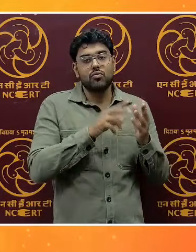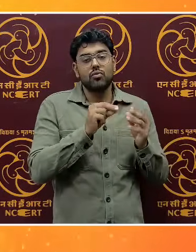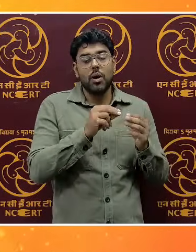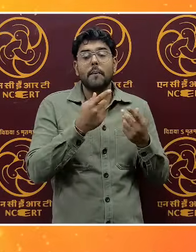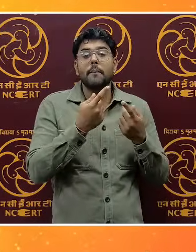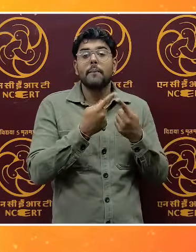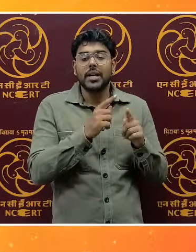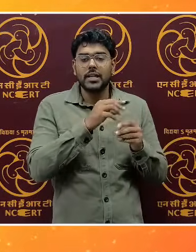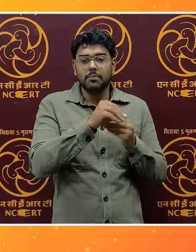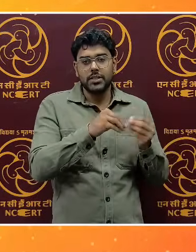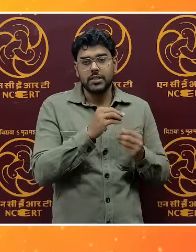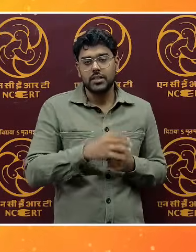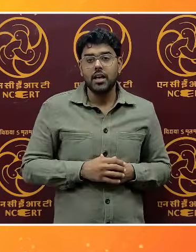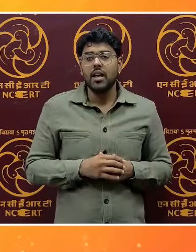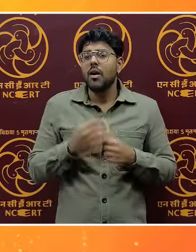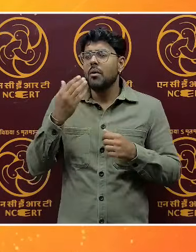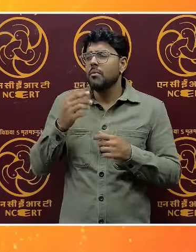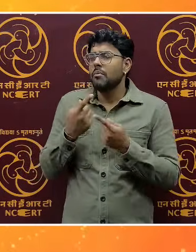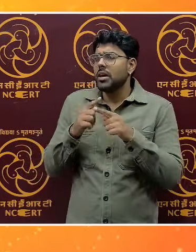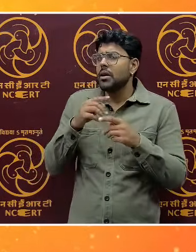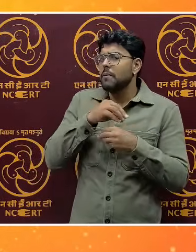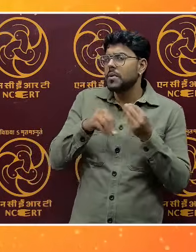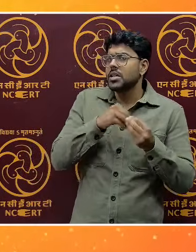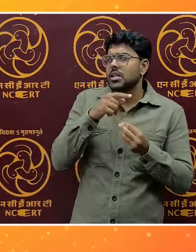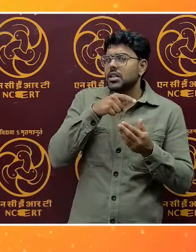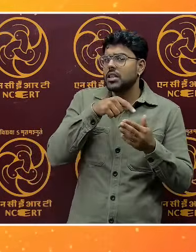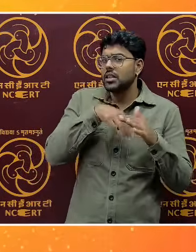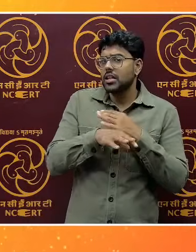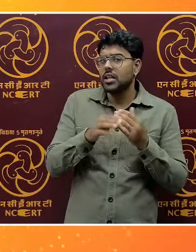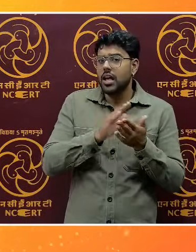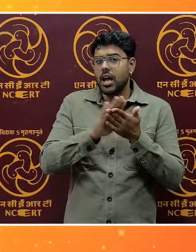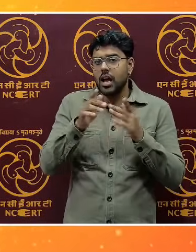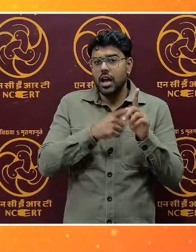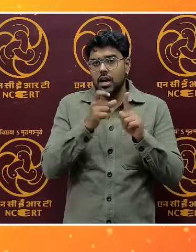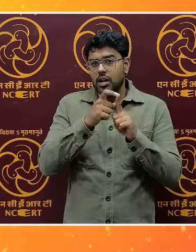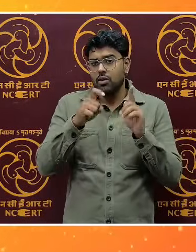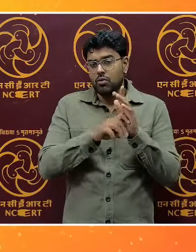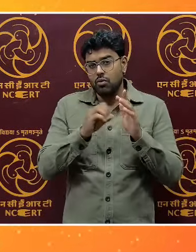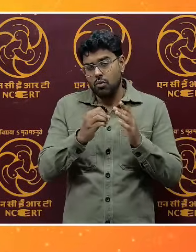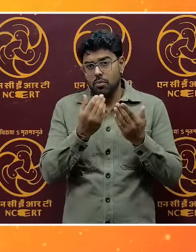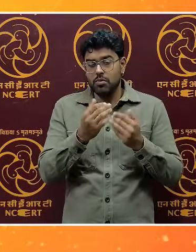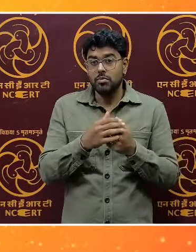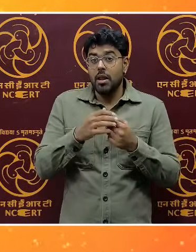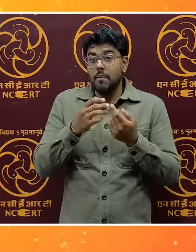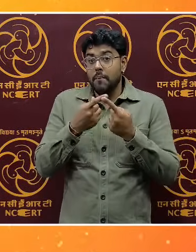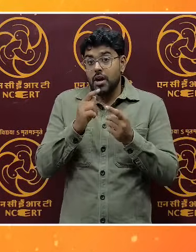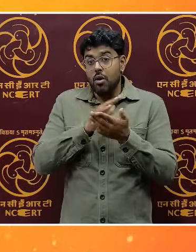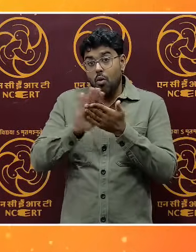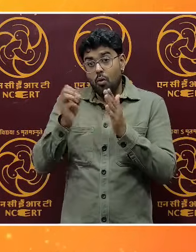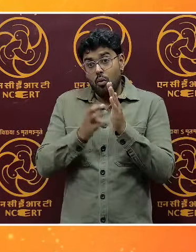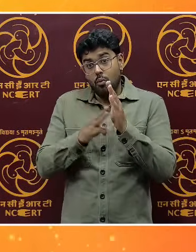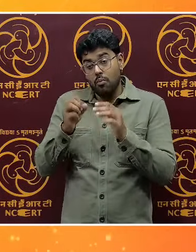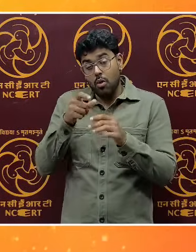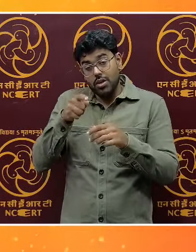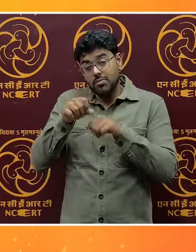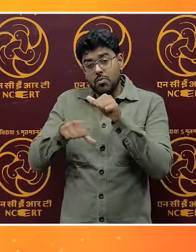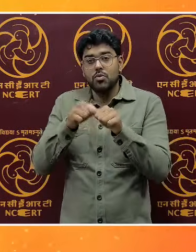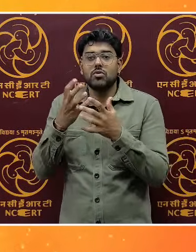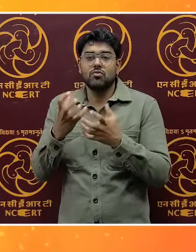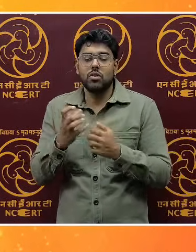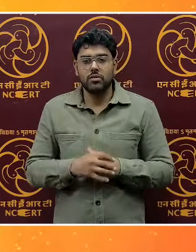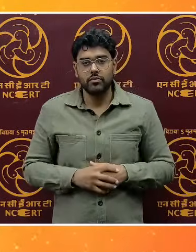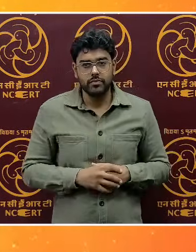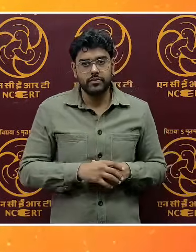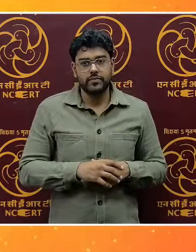mixing together. But also in mixtures, I think it's possible with the heterogeneous mixture. For Yes. homogeneous, we again need some kind of process to Some separate kind them. of process is